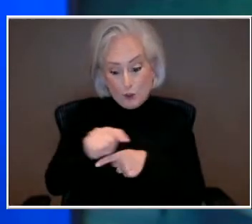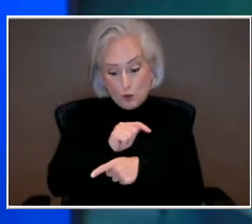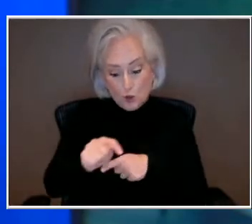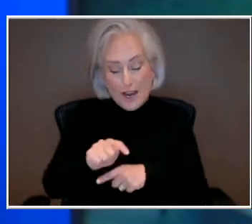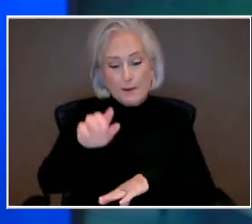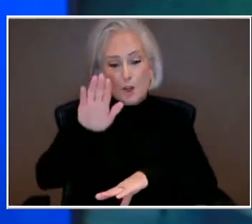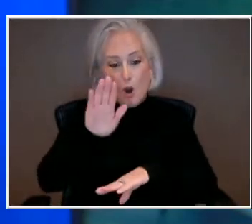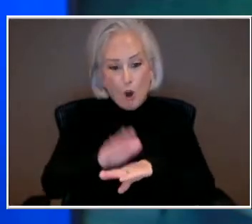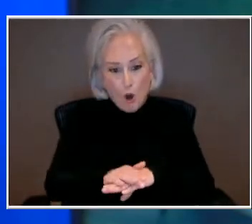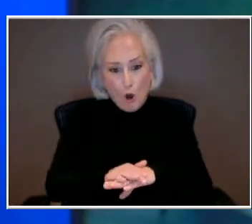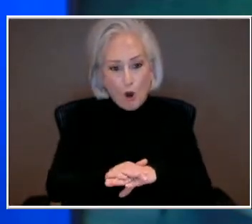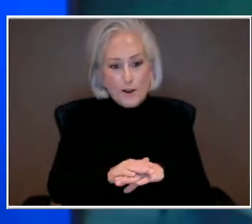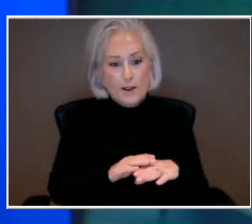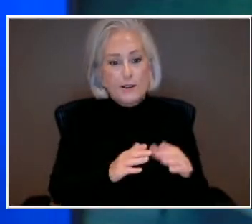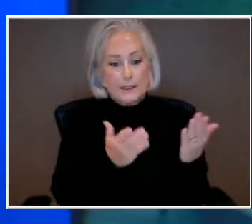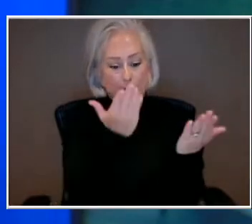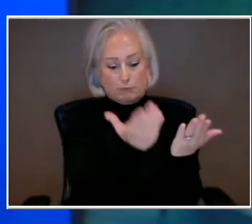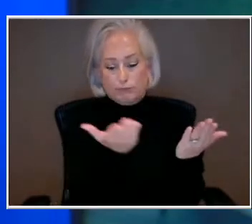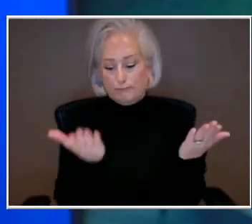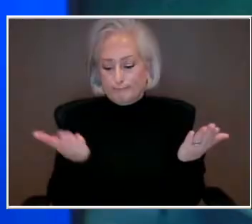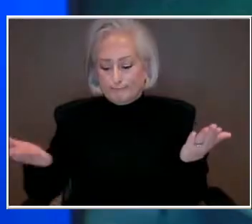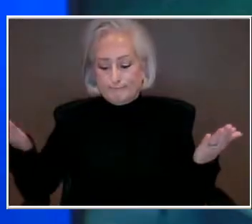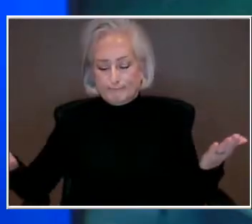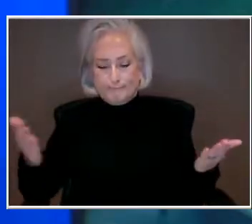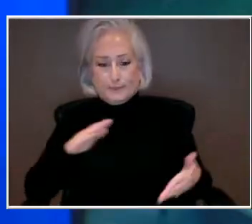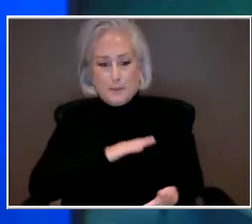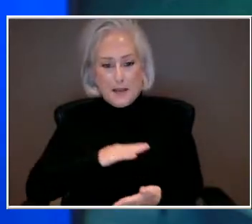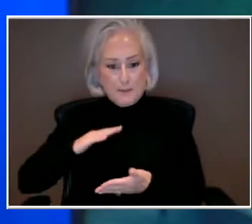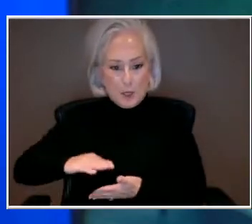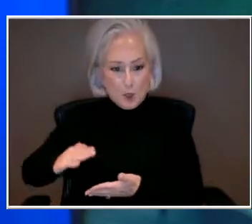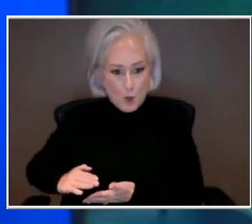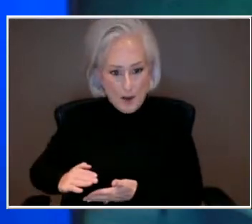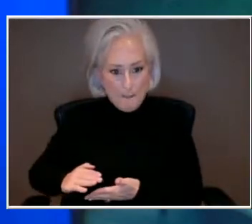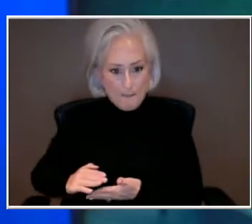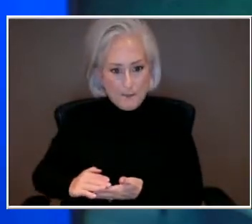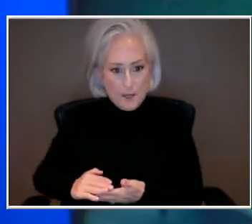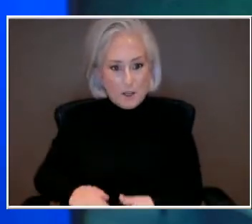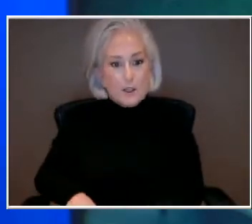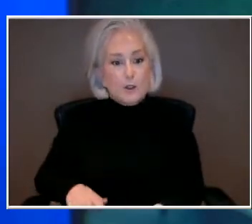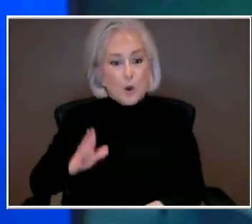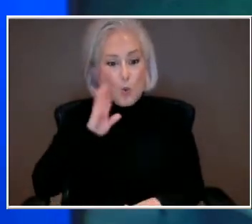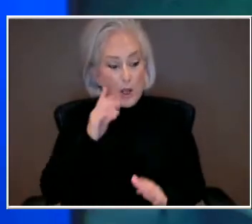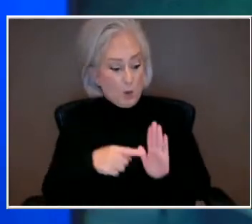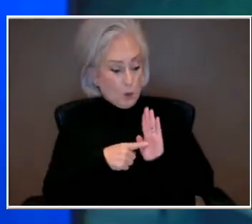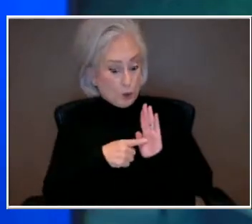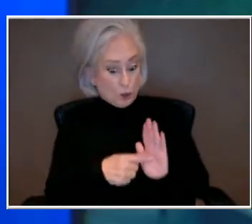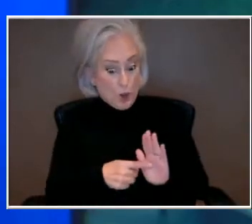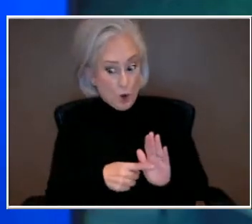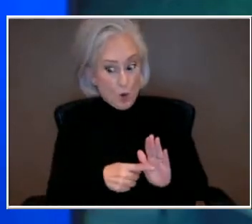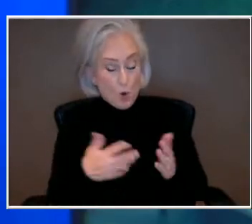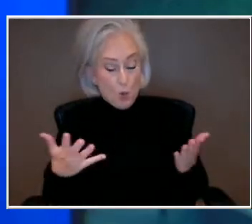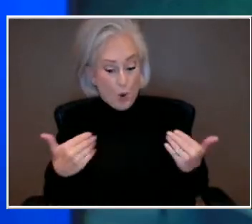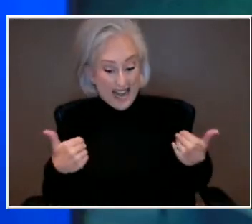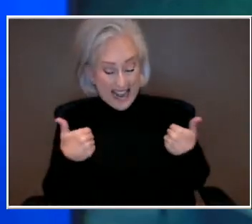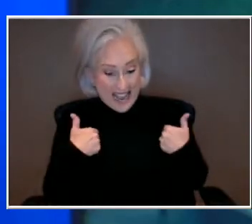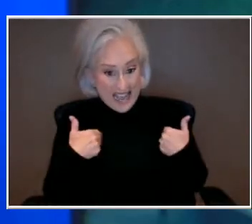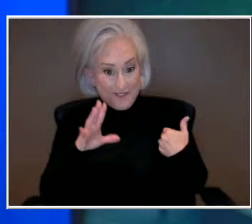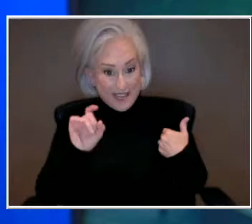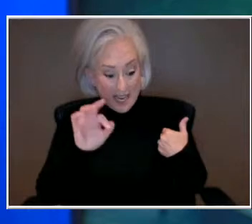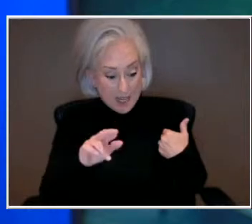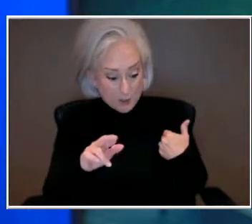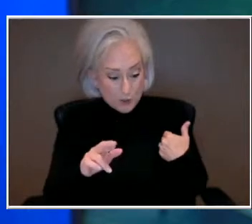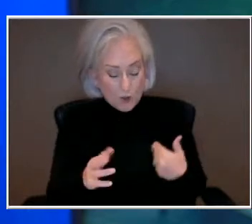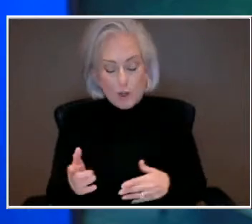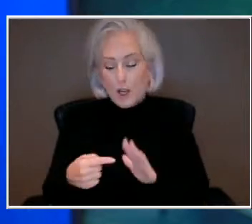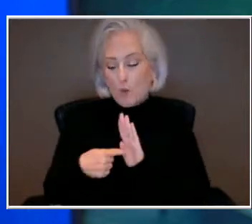So the AI program will be shown mammograms that we know have breast cancer and we know that are normal and don't have breast cancer. So it will look